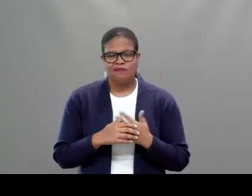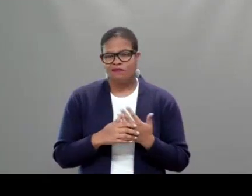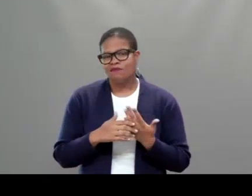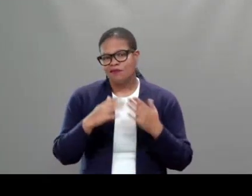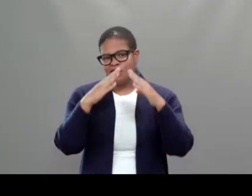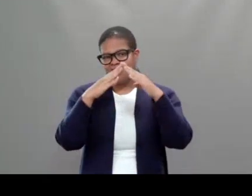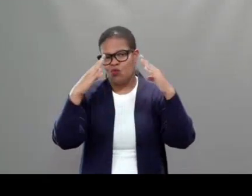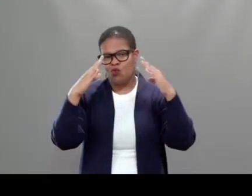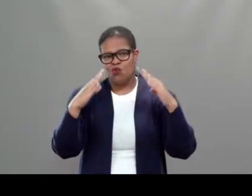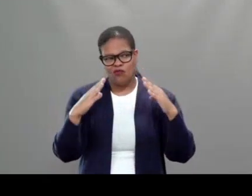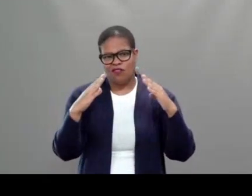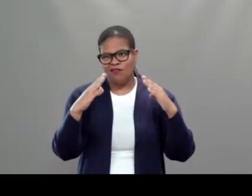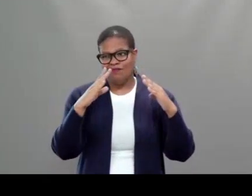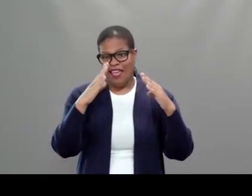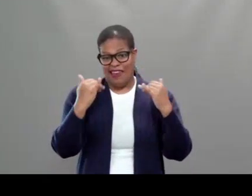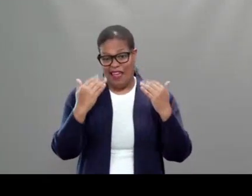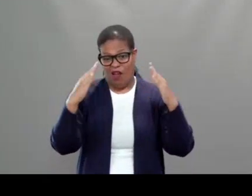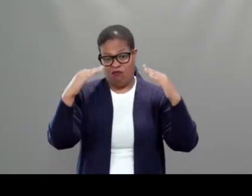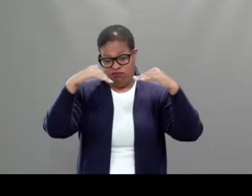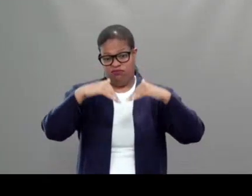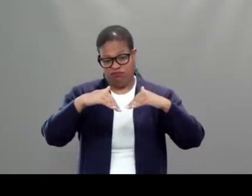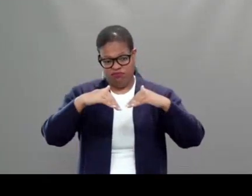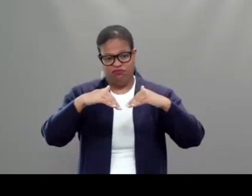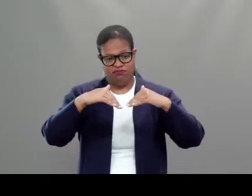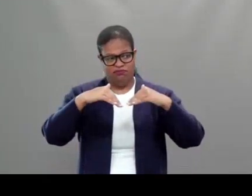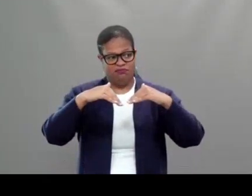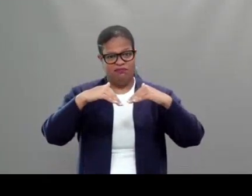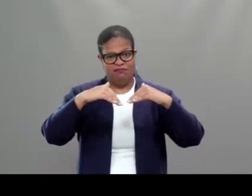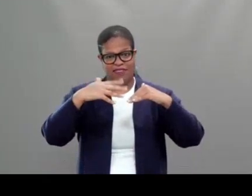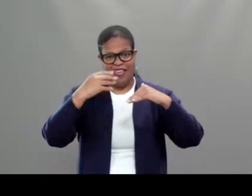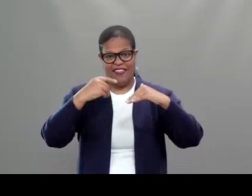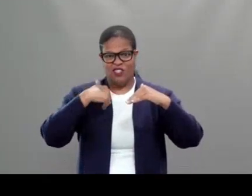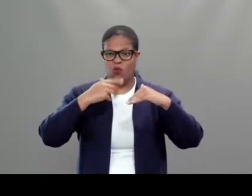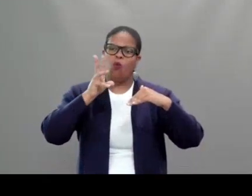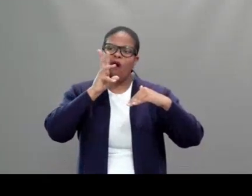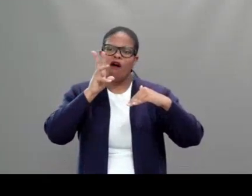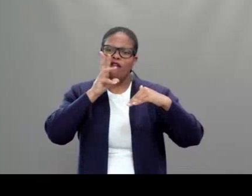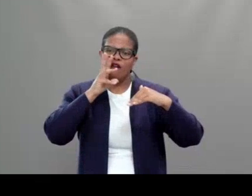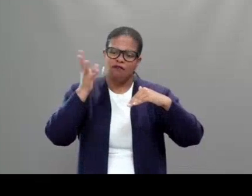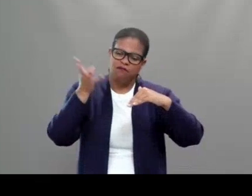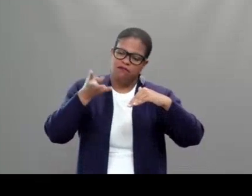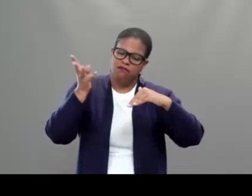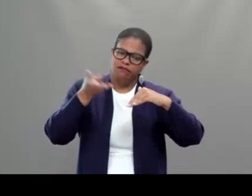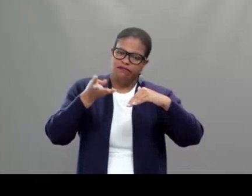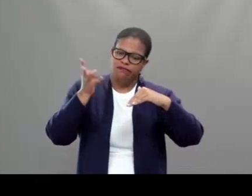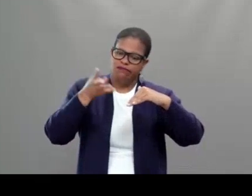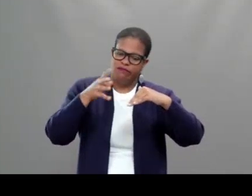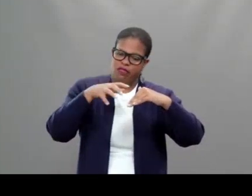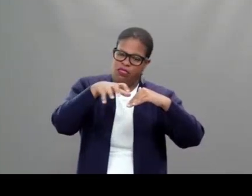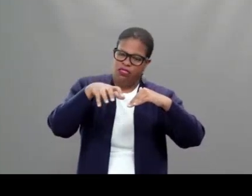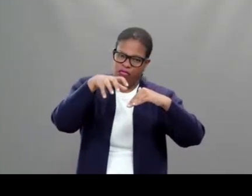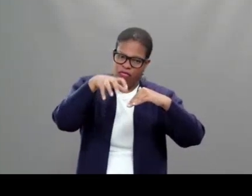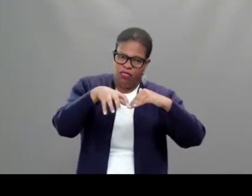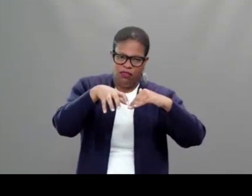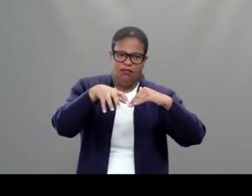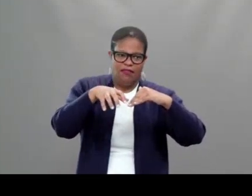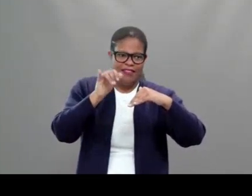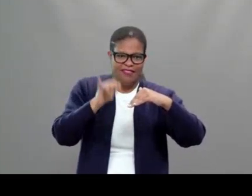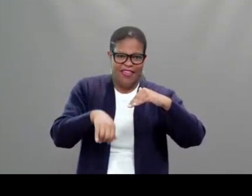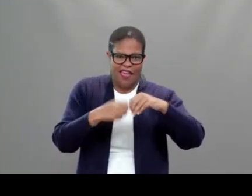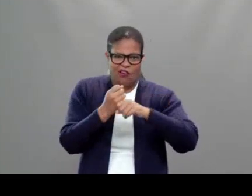because the roof kind of went down like this, and there's all the water was gathering right there, and that's